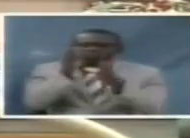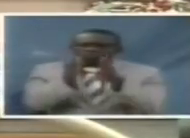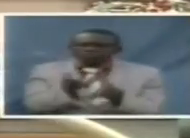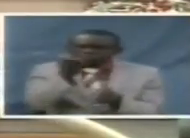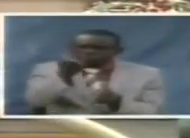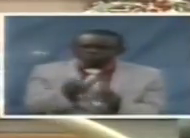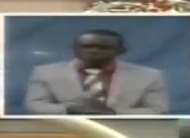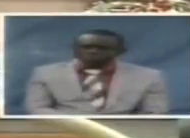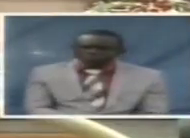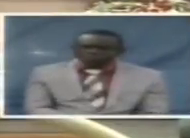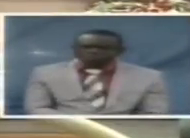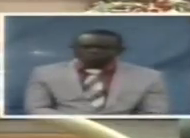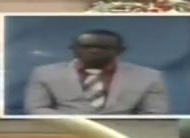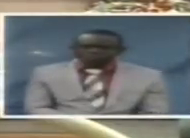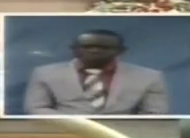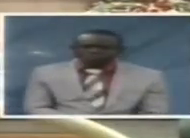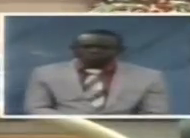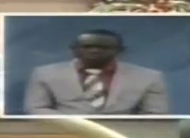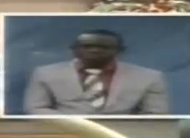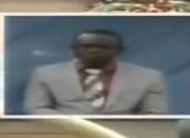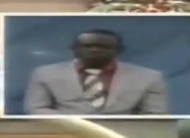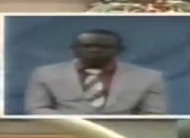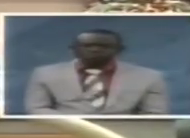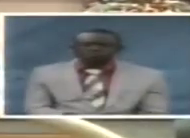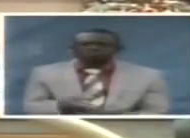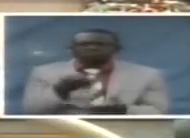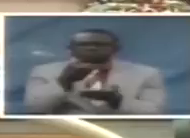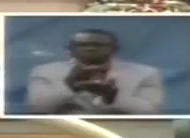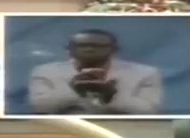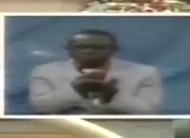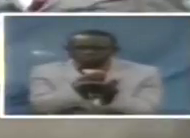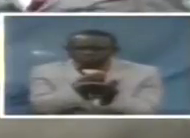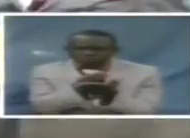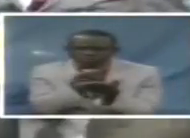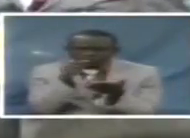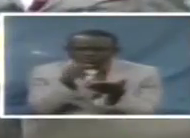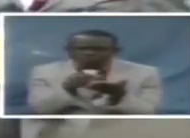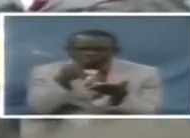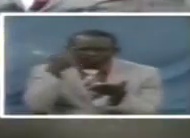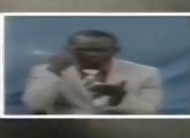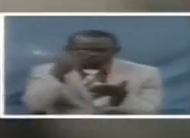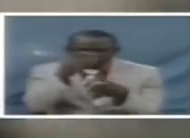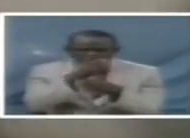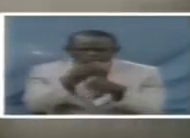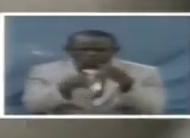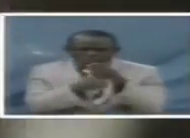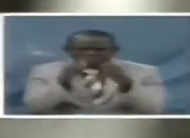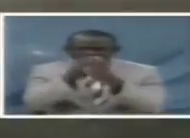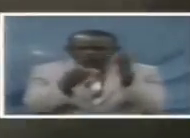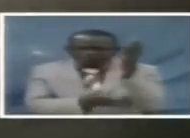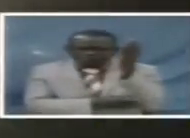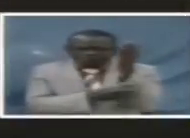Mr. Speaker, to further diversify the sources of financing for infrastructure